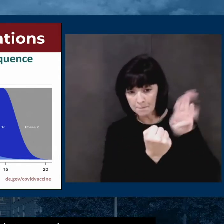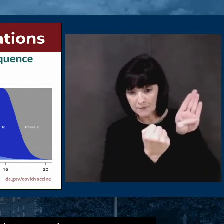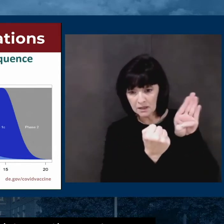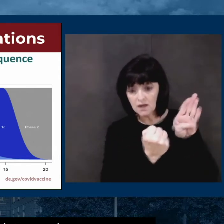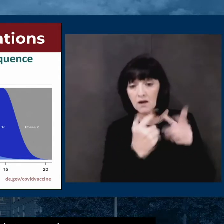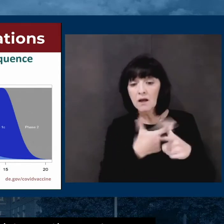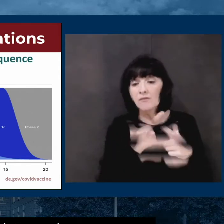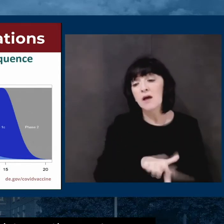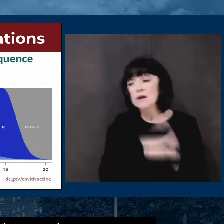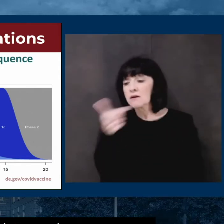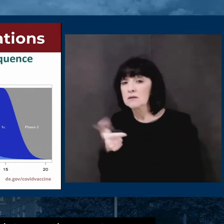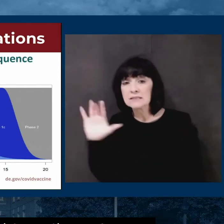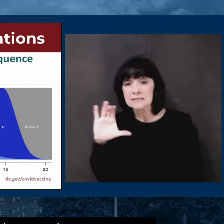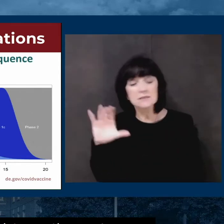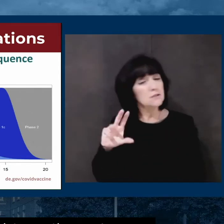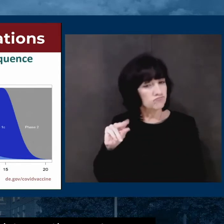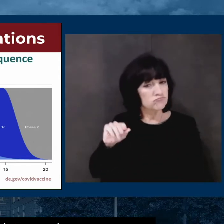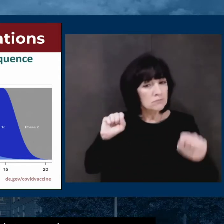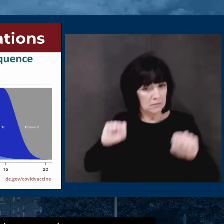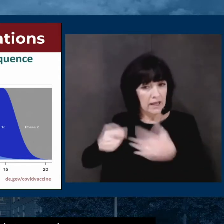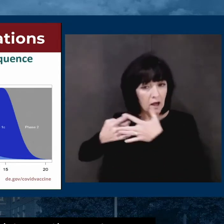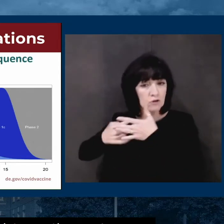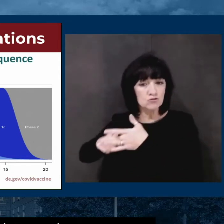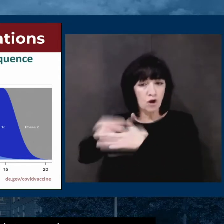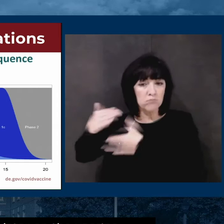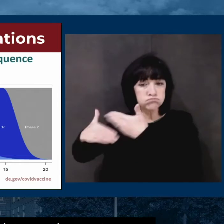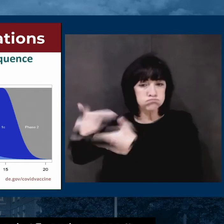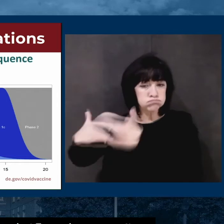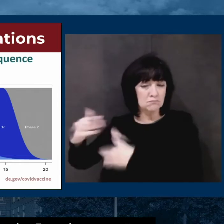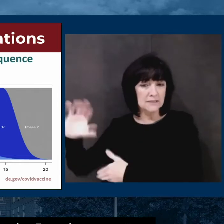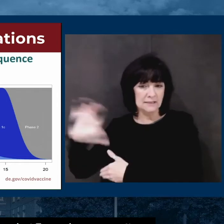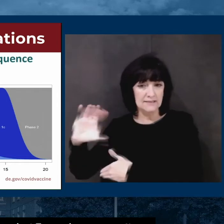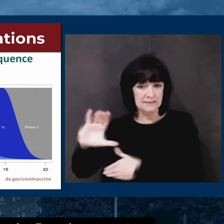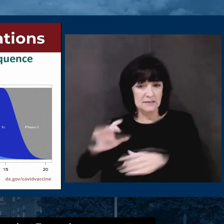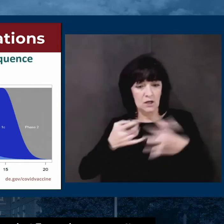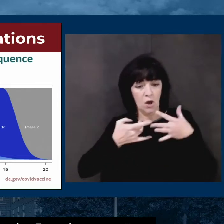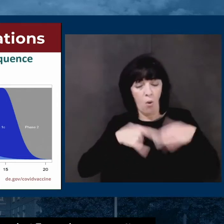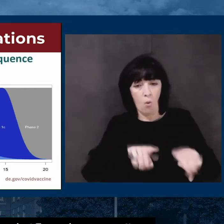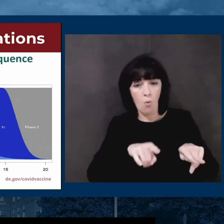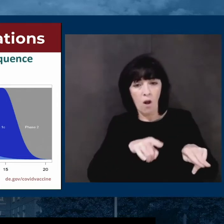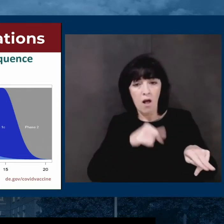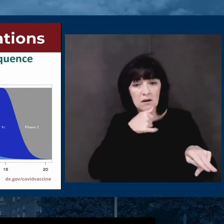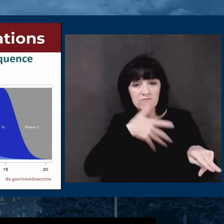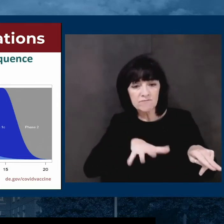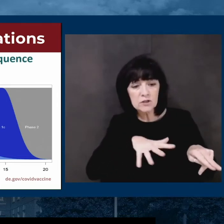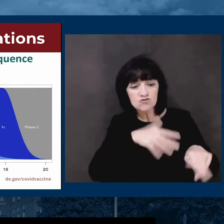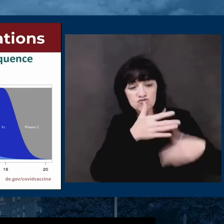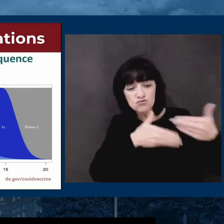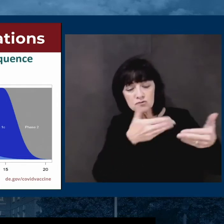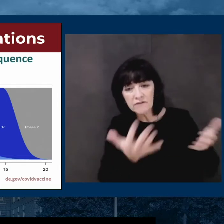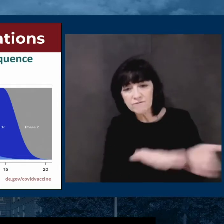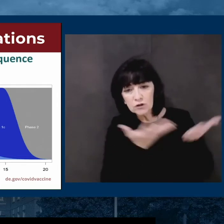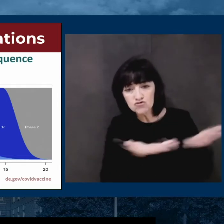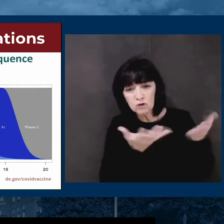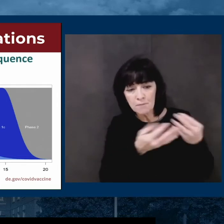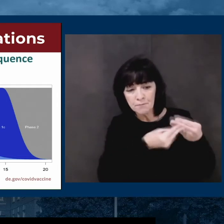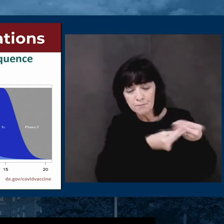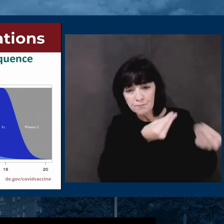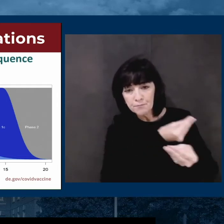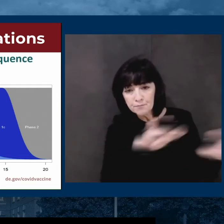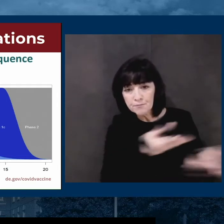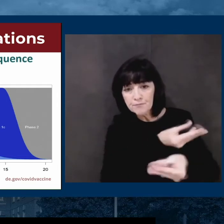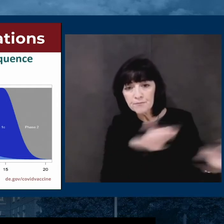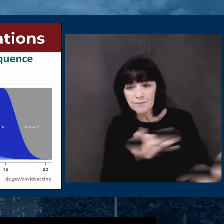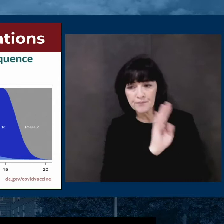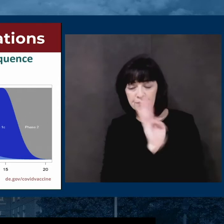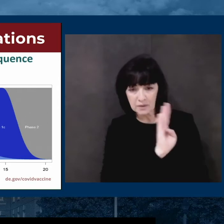phase 1C and so forth. So hopefully this gives you an idea, but again, I want to emphasize this is a phased rollout process. This is not, we're going to just do phase